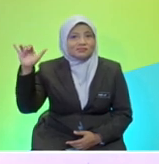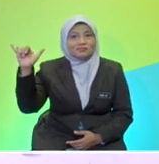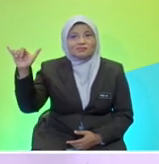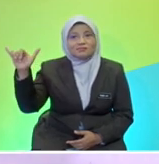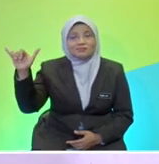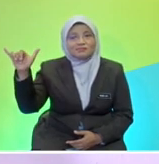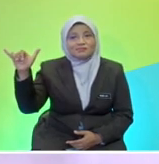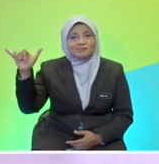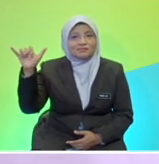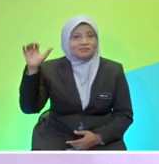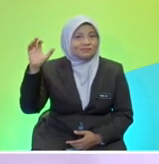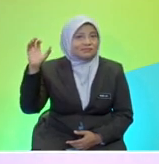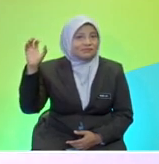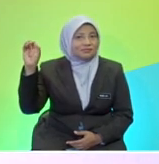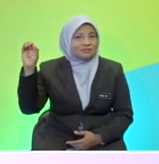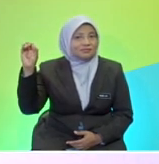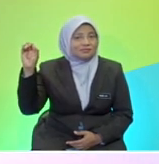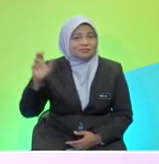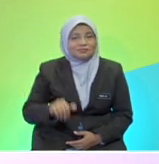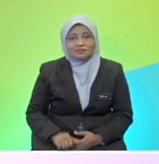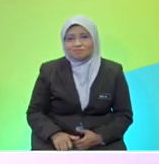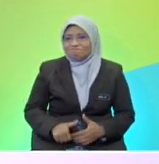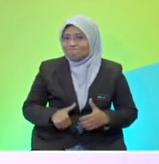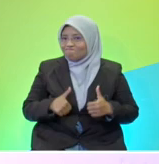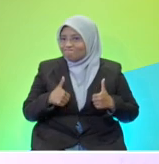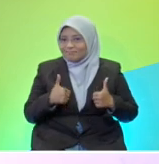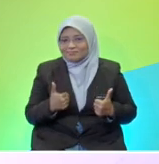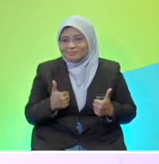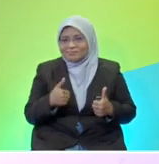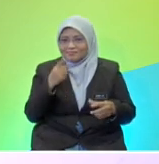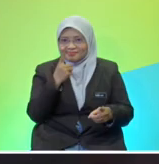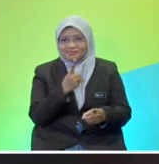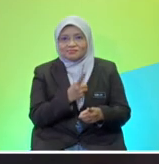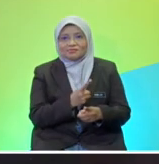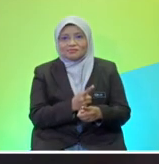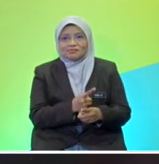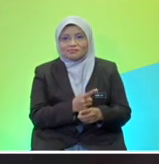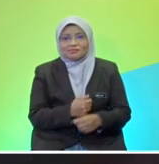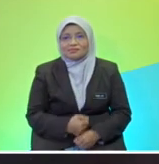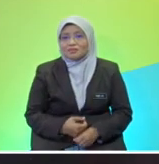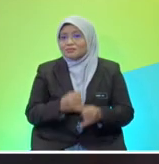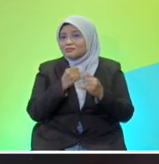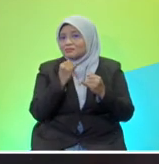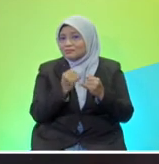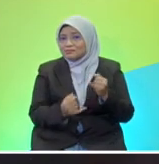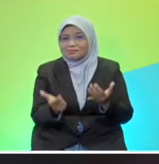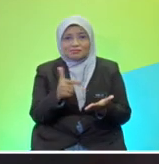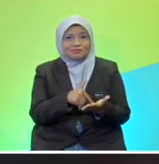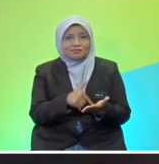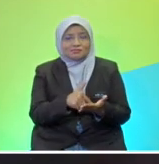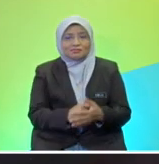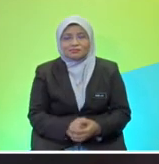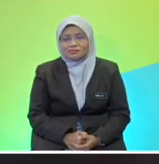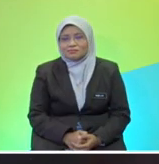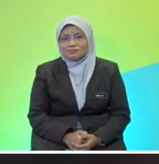Y. O. You got it right. Yo-yo. And next one. Last one here. A car. Vroom,